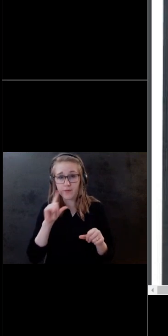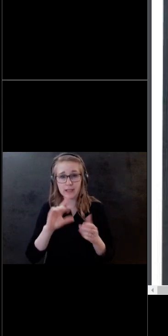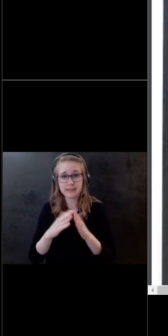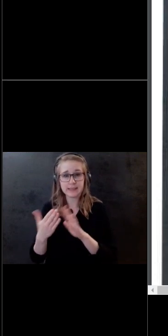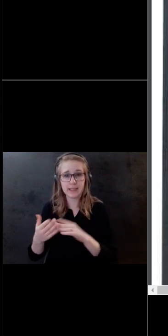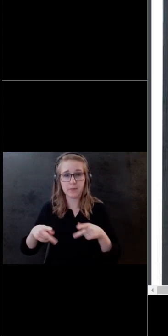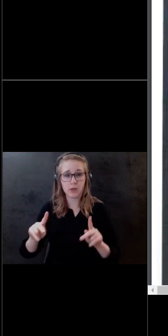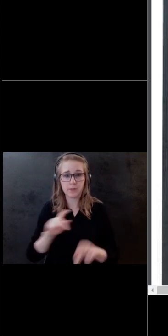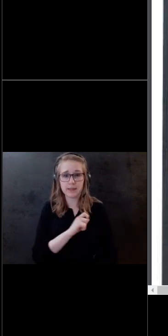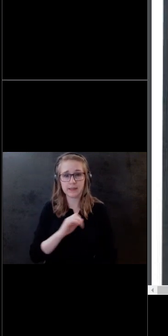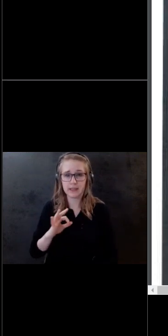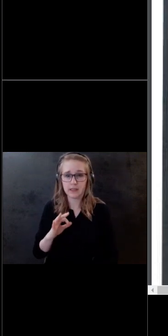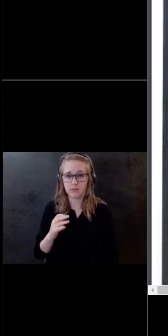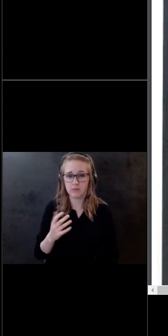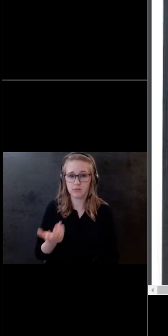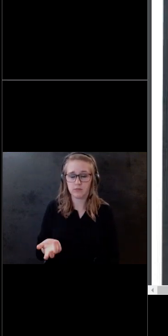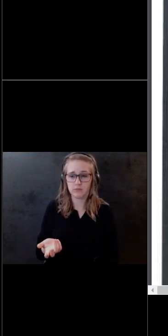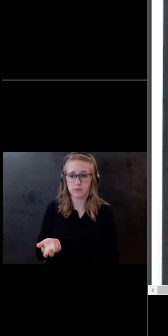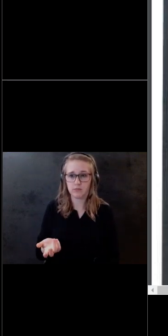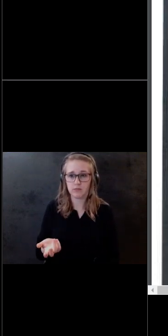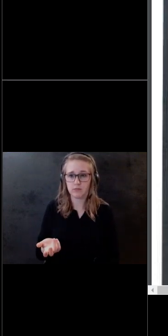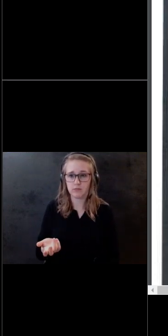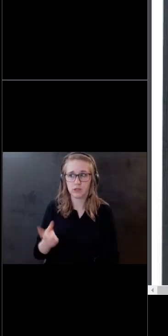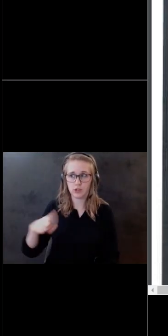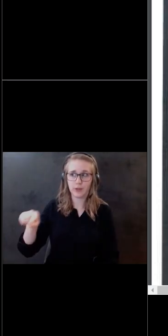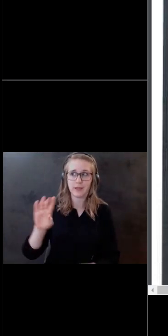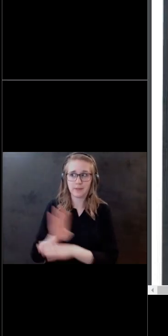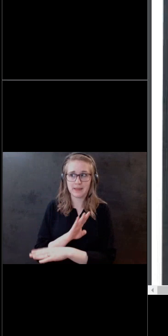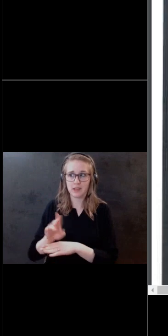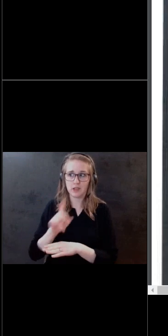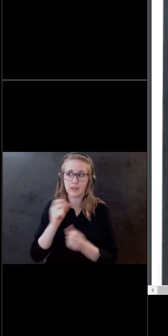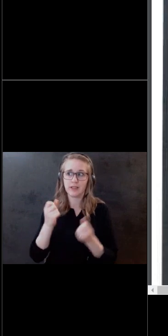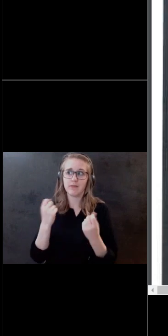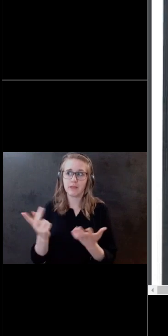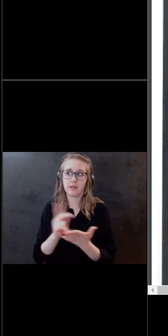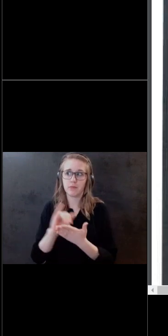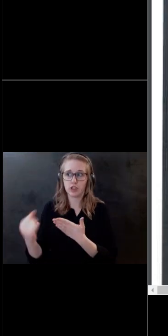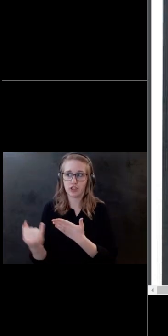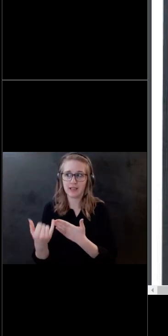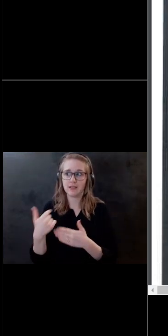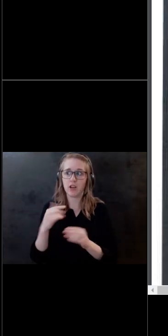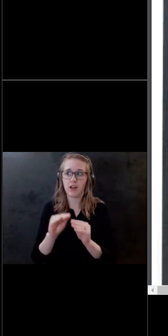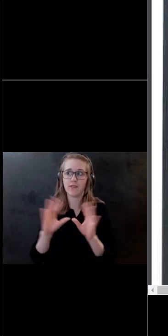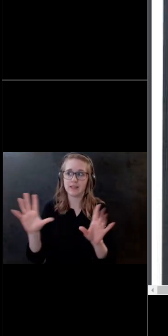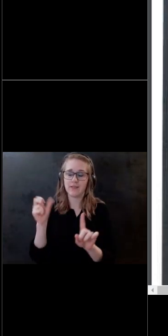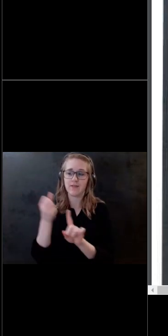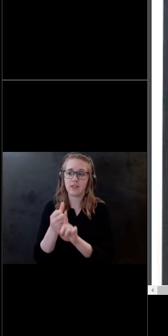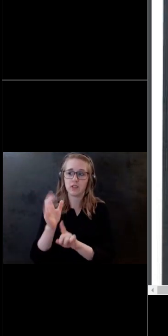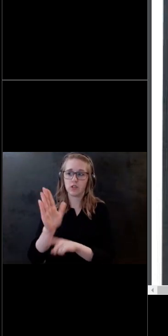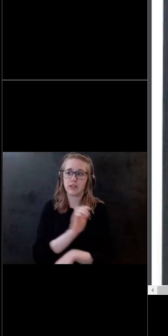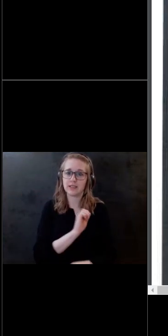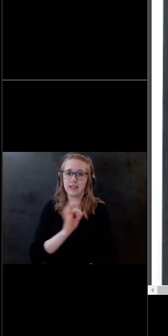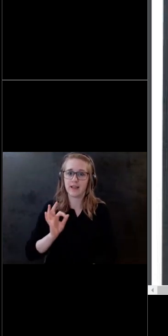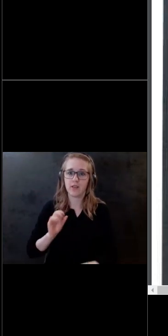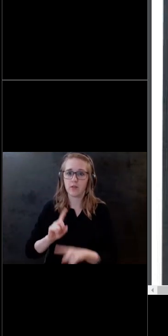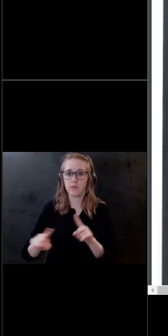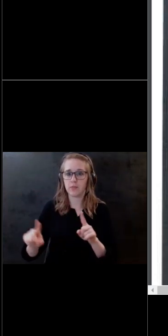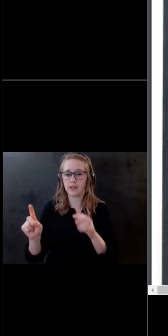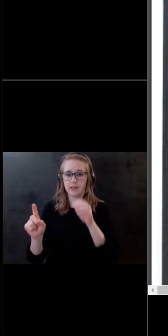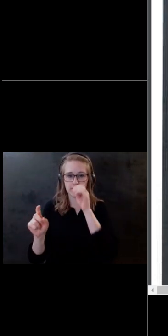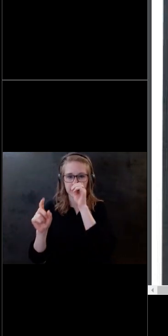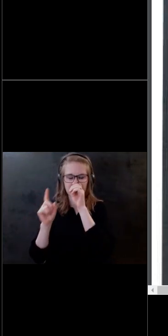staff? You're very busy. You have a lot of projects in the pipeline that obviously affects your staffing. But I think that